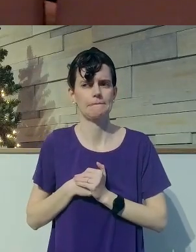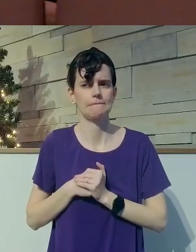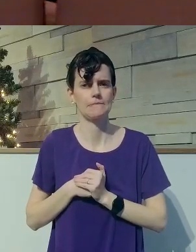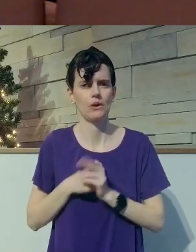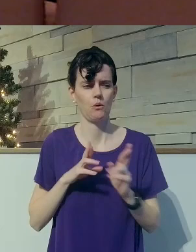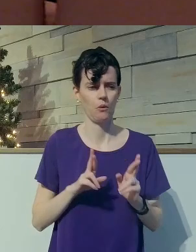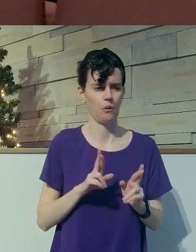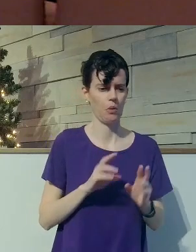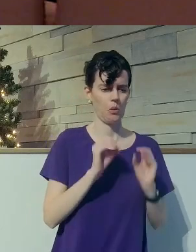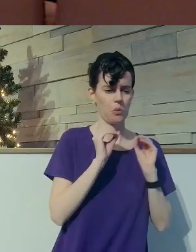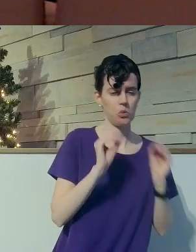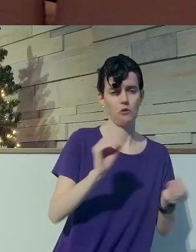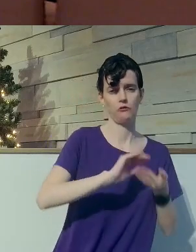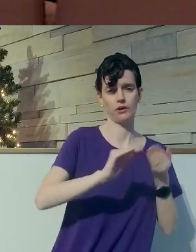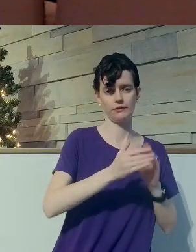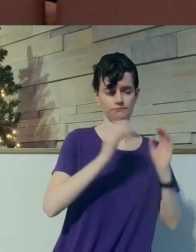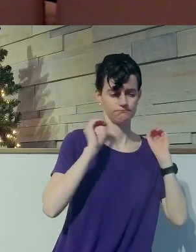Or there's no forgiveness at all.